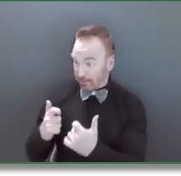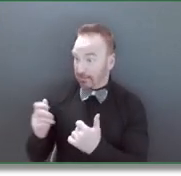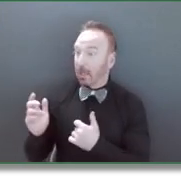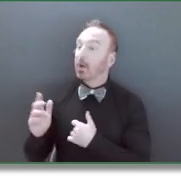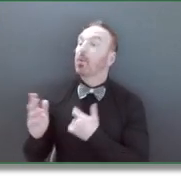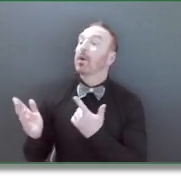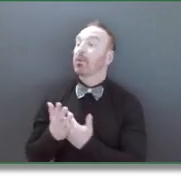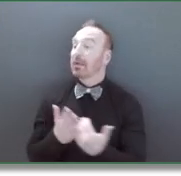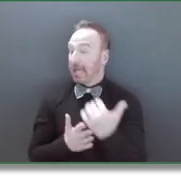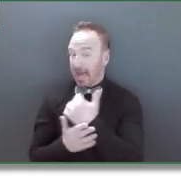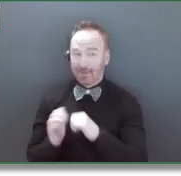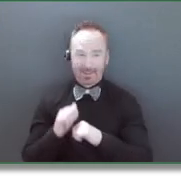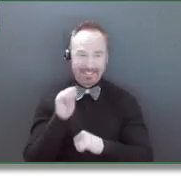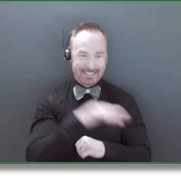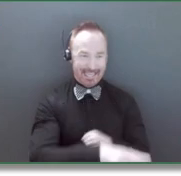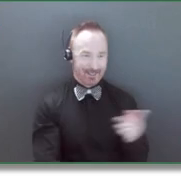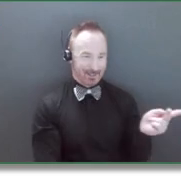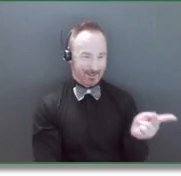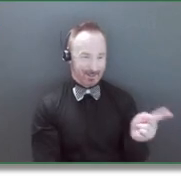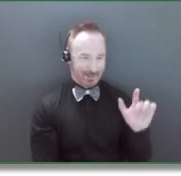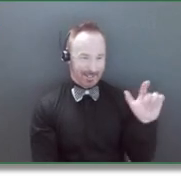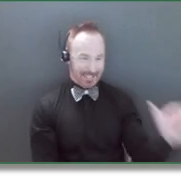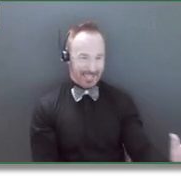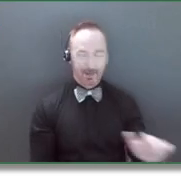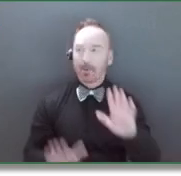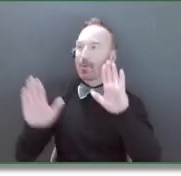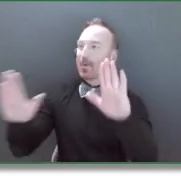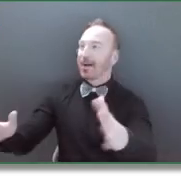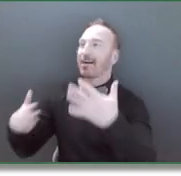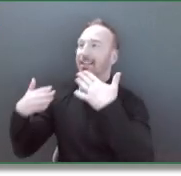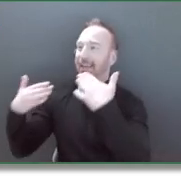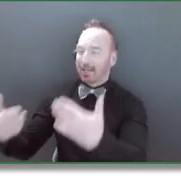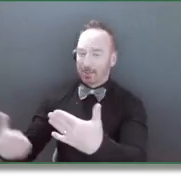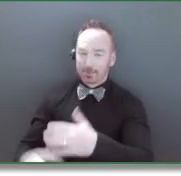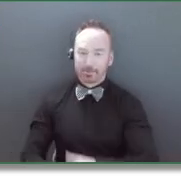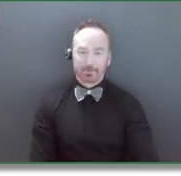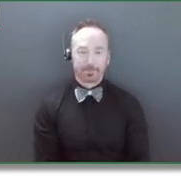Simon to respond to later. That would be wonderful. Thank you. Thank you so much.